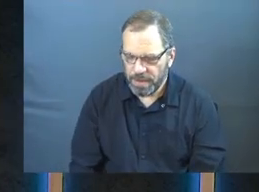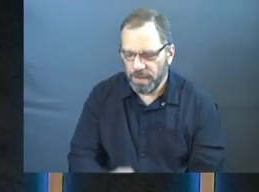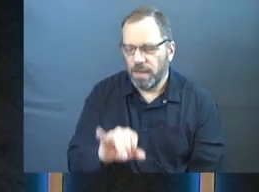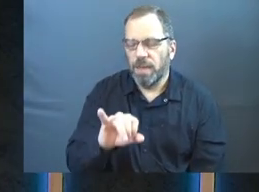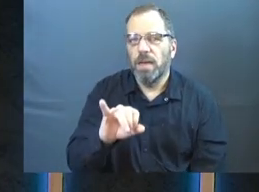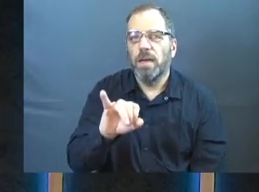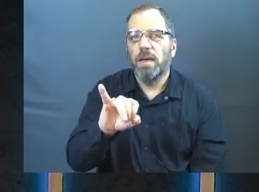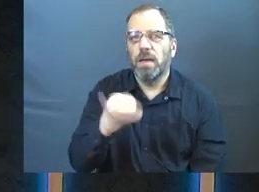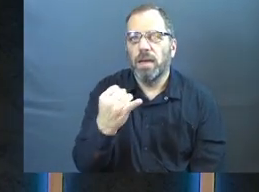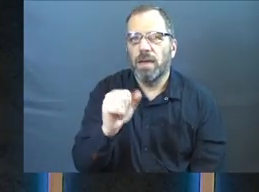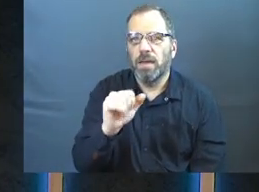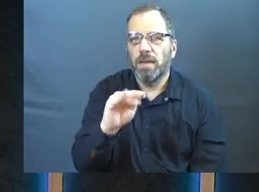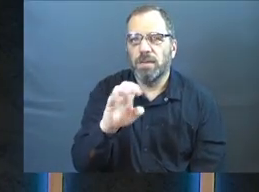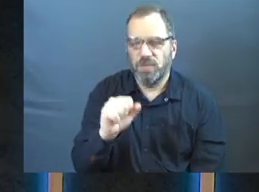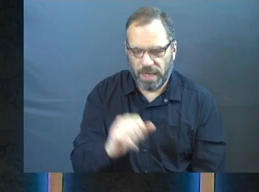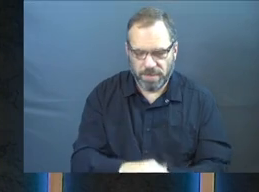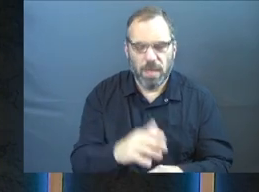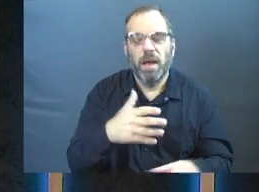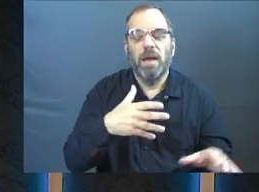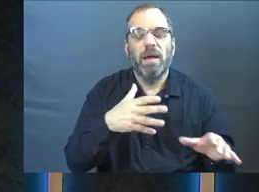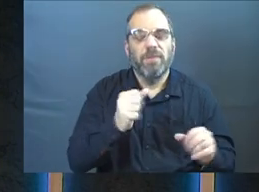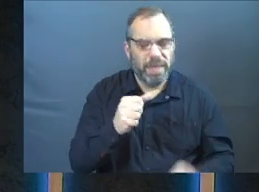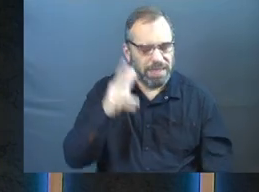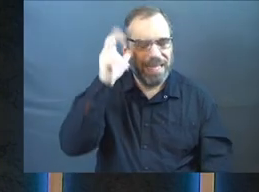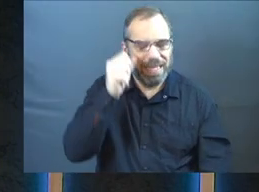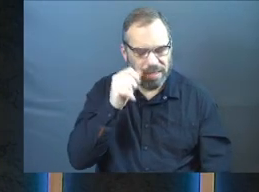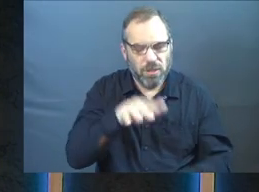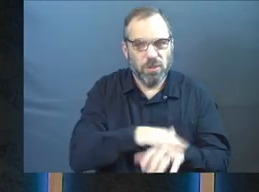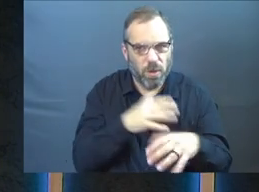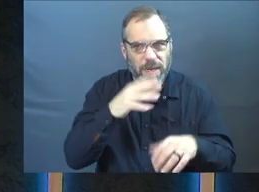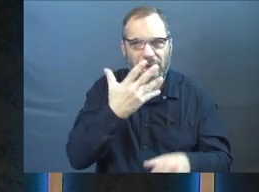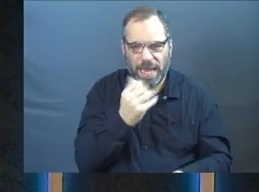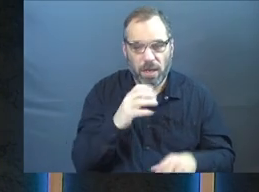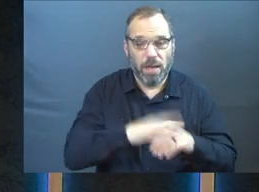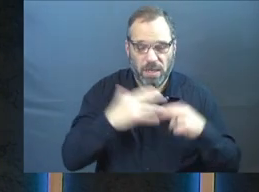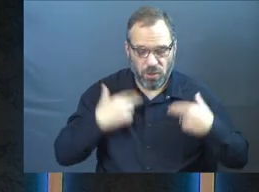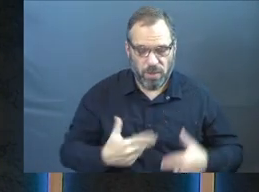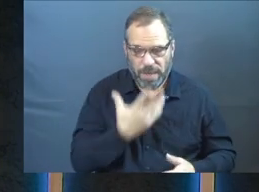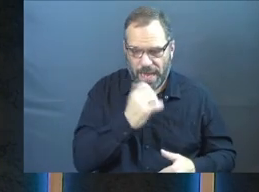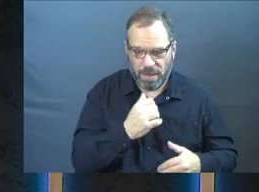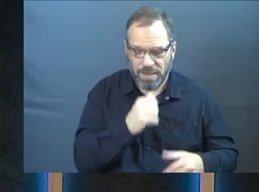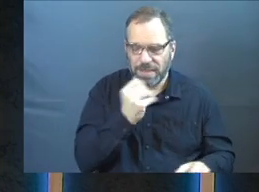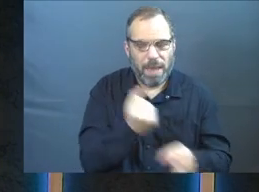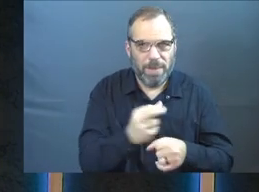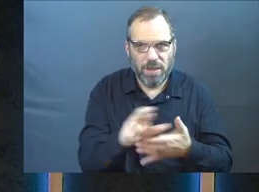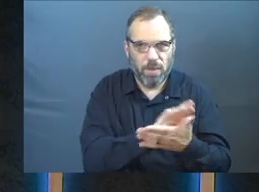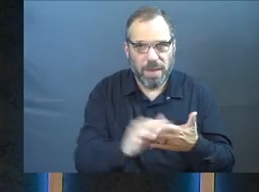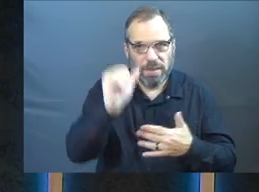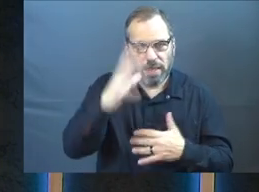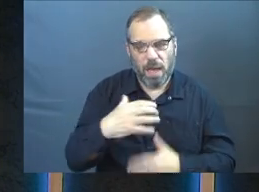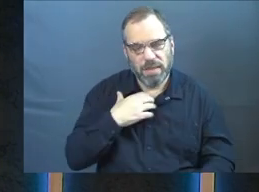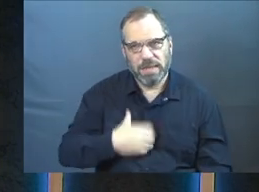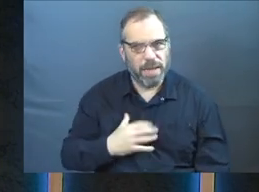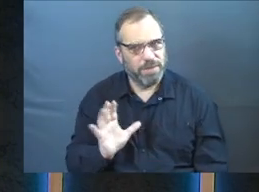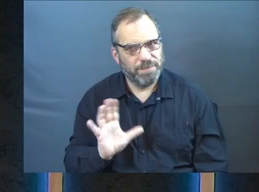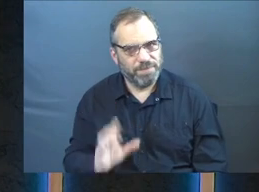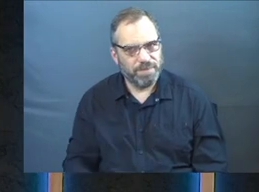James, everyone should be quick to listen, slow to speak, slow to become angry, because human anger does not produce the righteousness that God